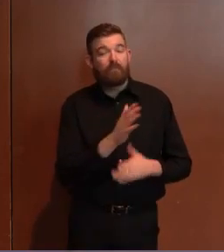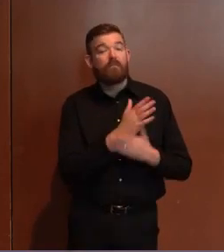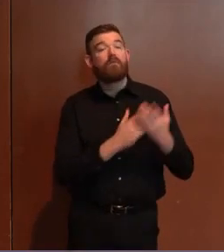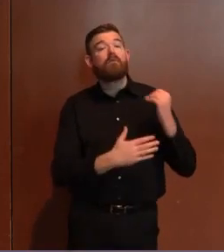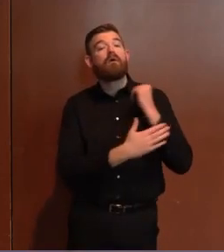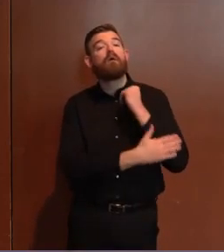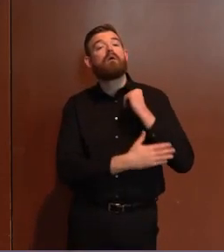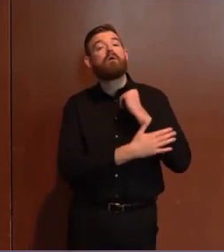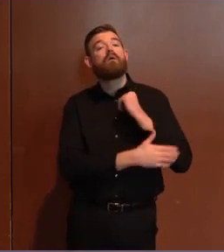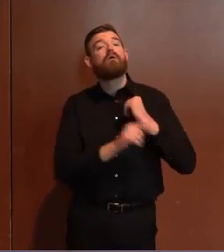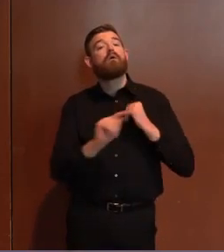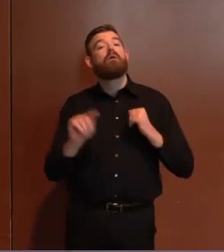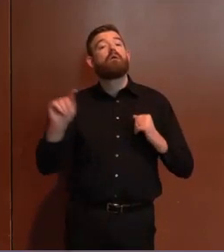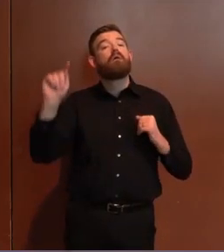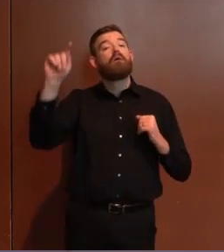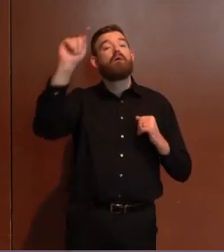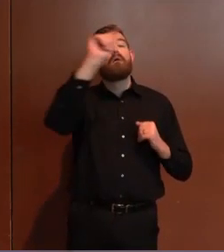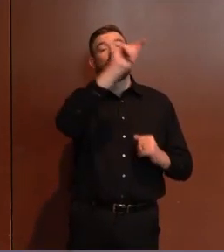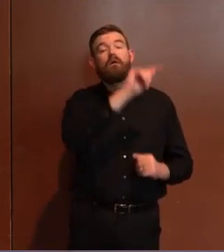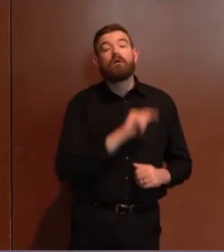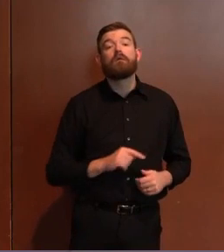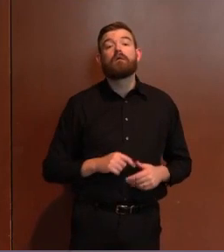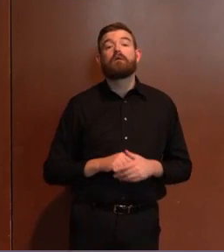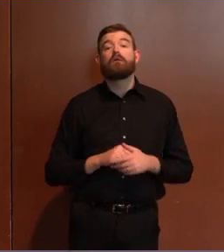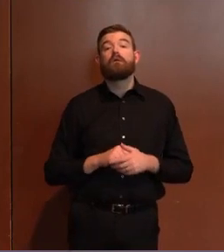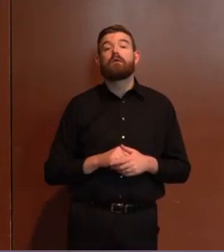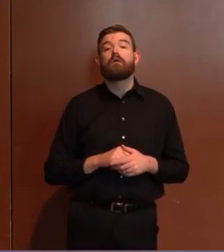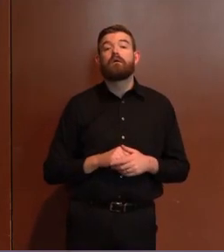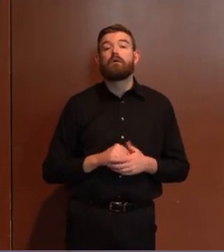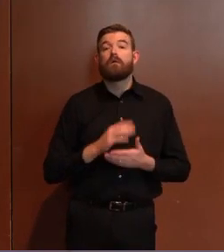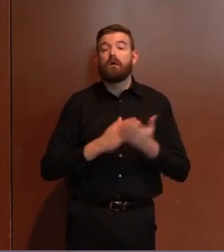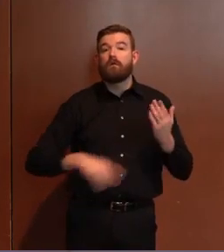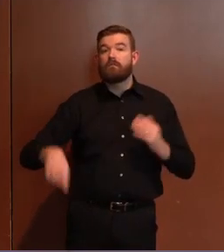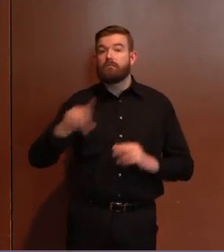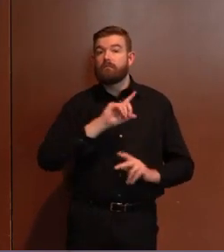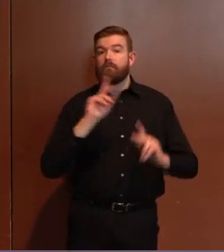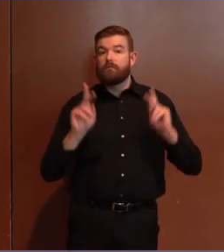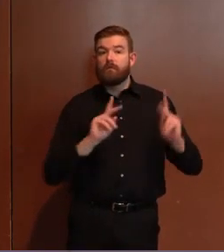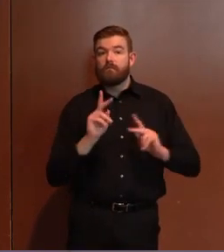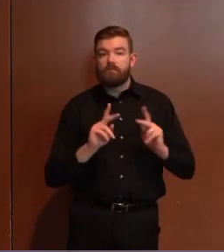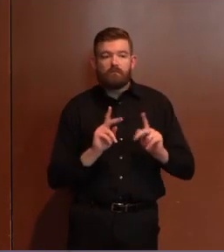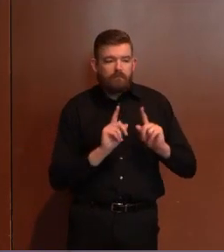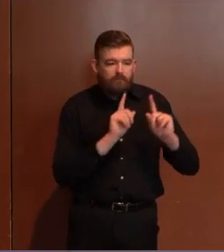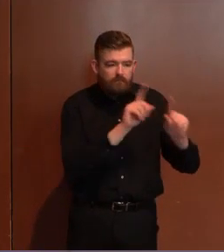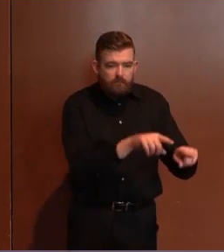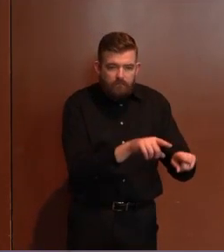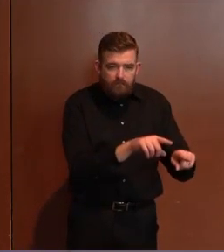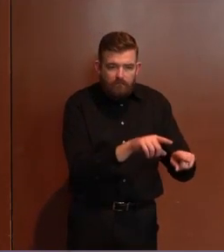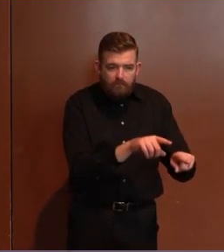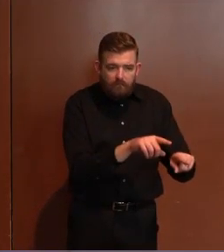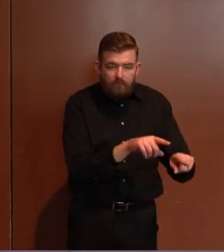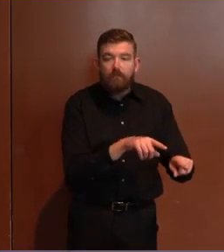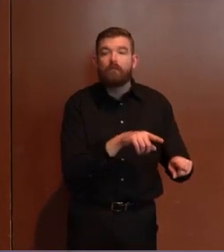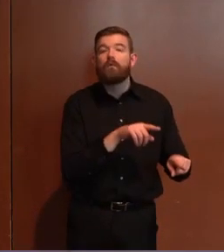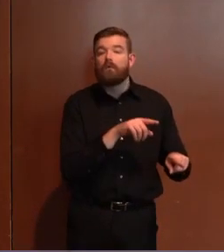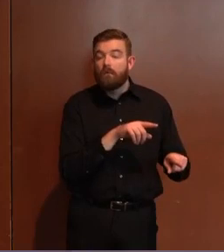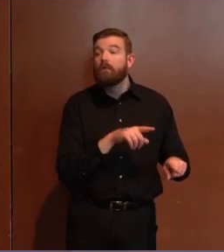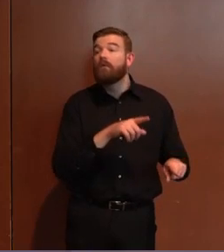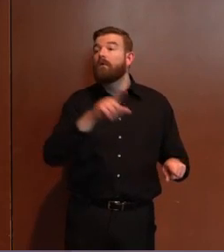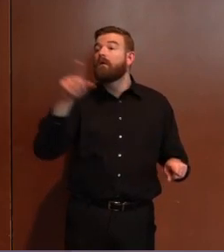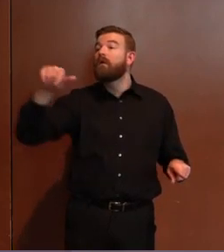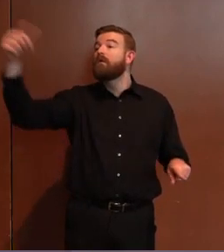their testing sites, and we, with the FEMA partners, have designated days like today where we've said healthcare workers and first